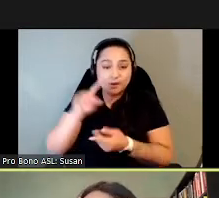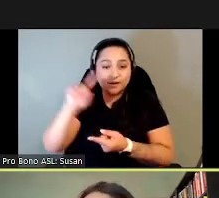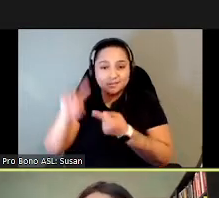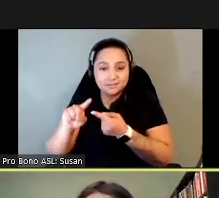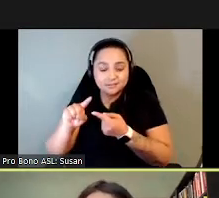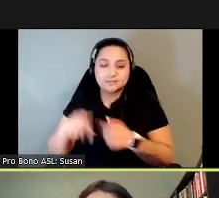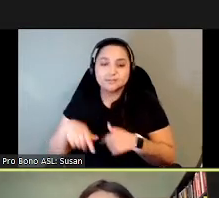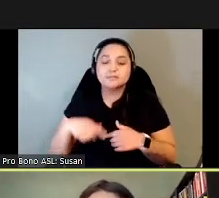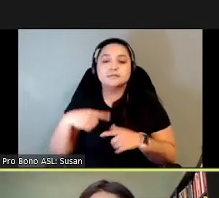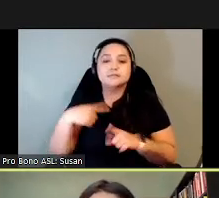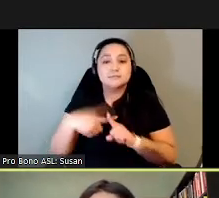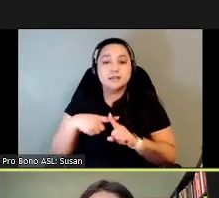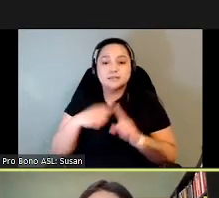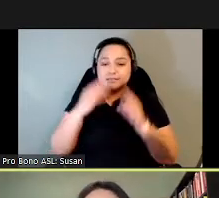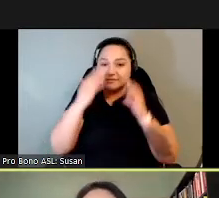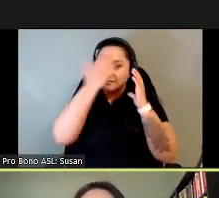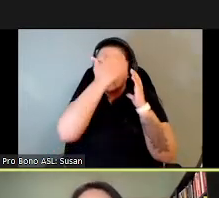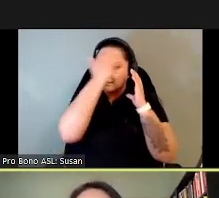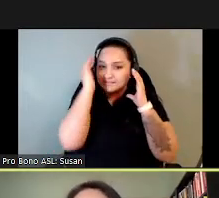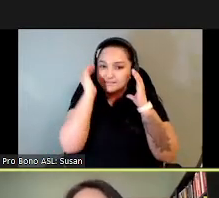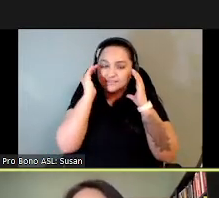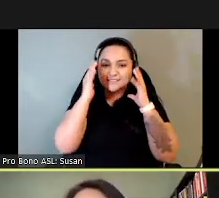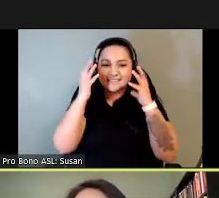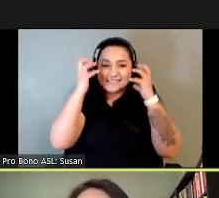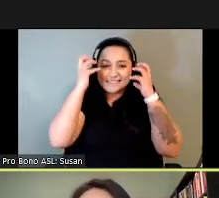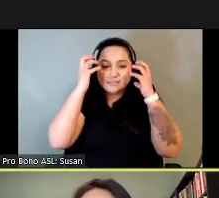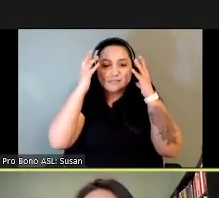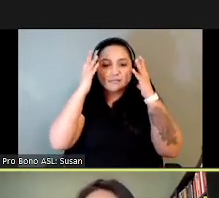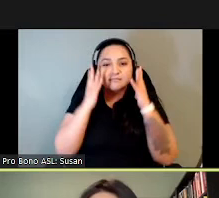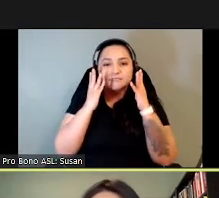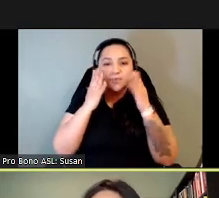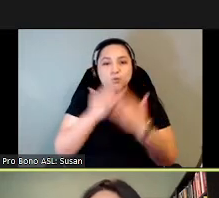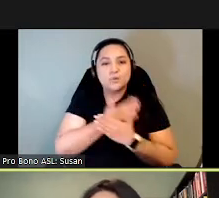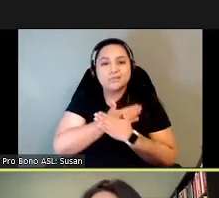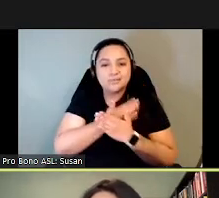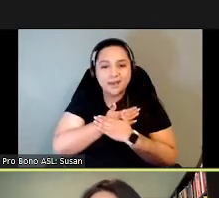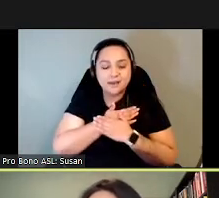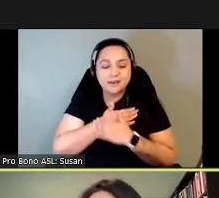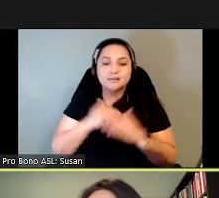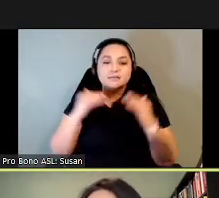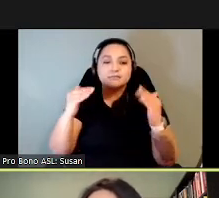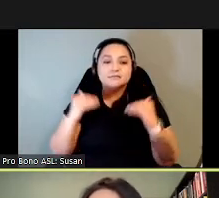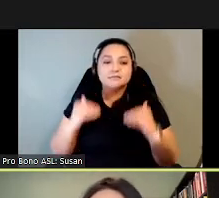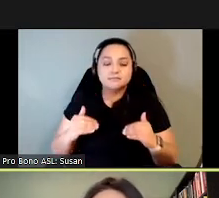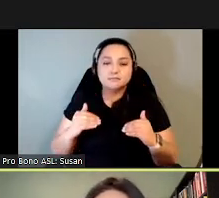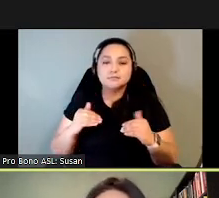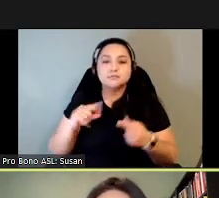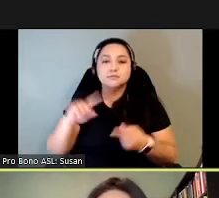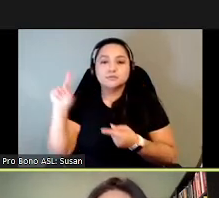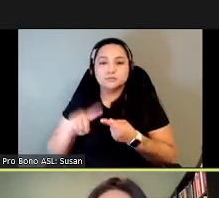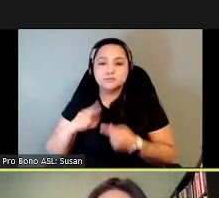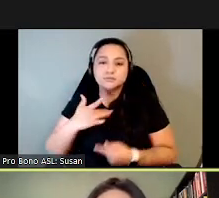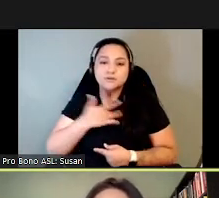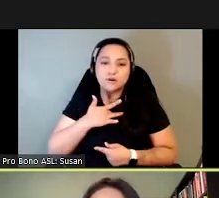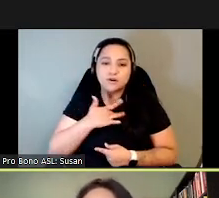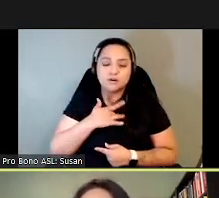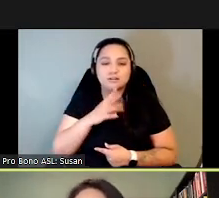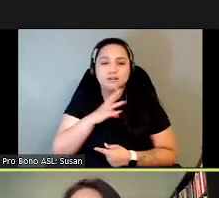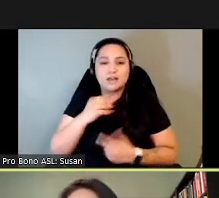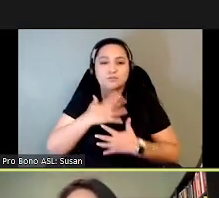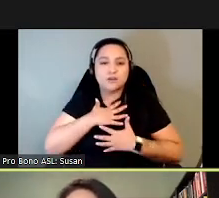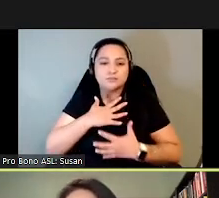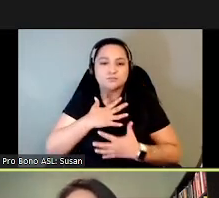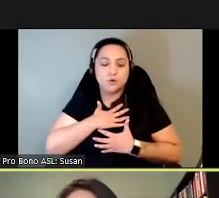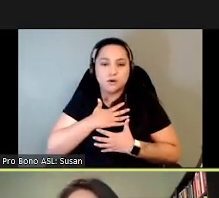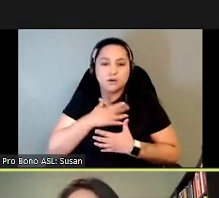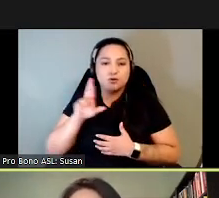face relaxes. It reduces heart and respiratory rates and